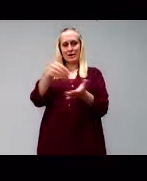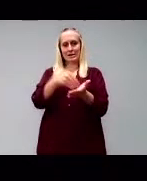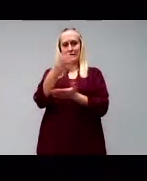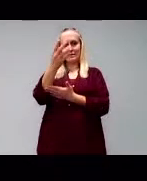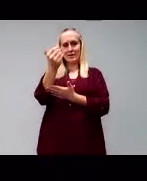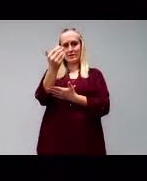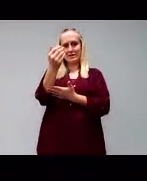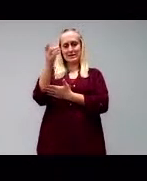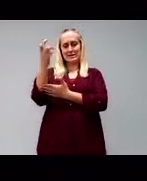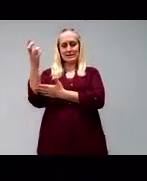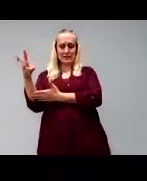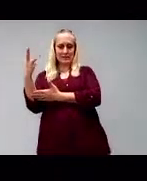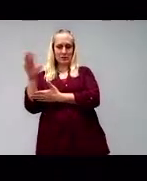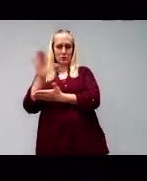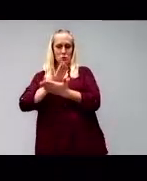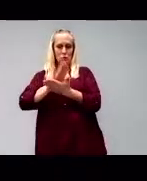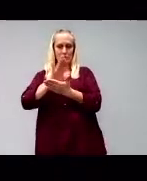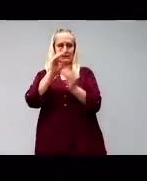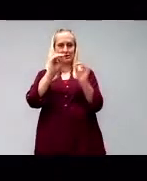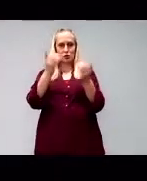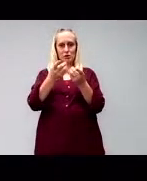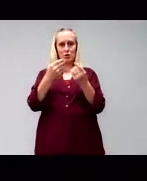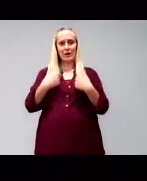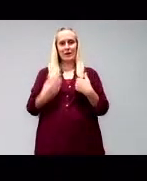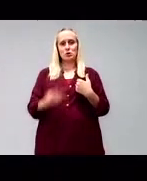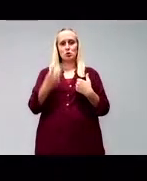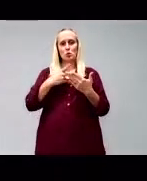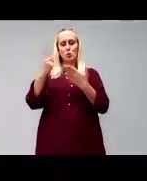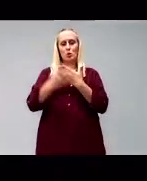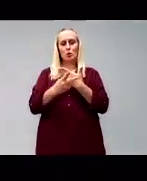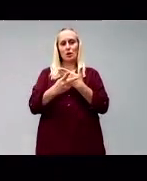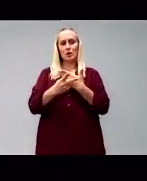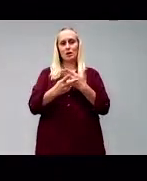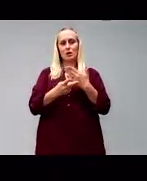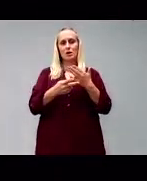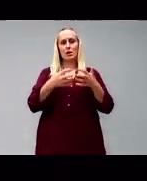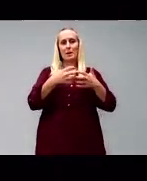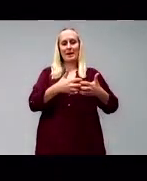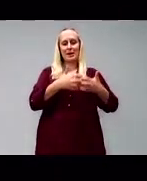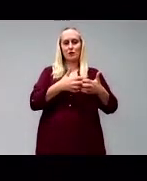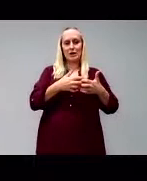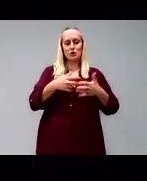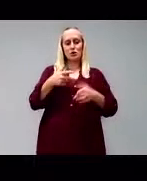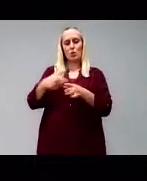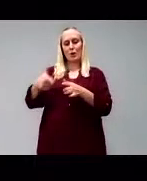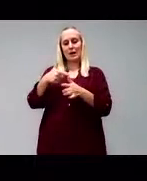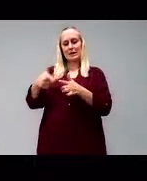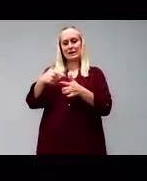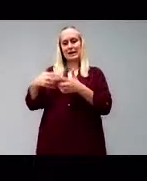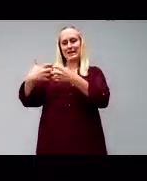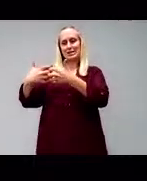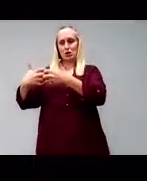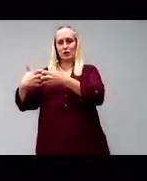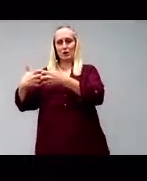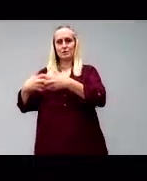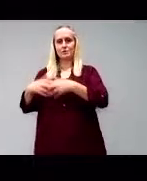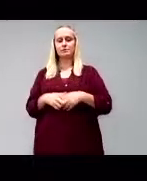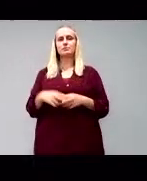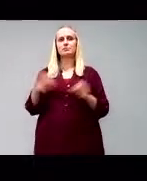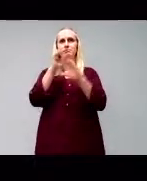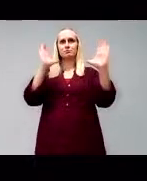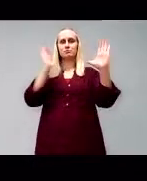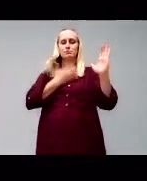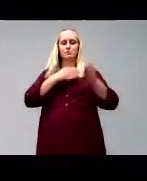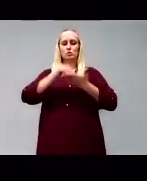school district, we rolled out with two programs, manufacturing, welding, and engineering. And basically, just imagine our students